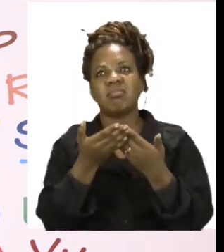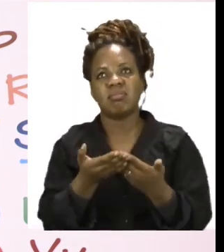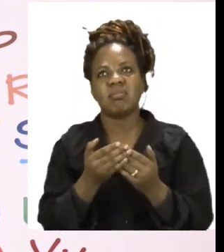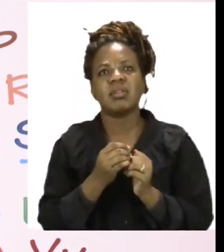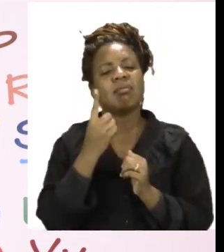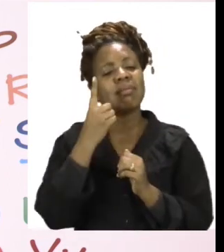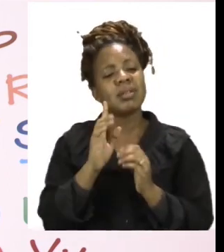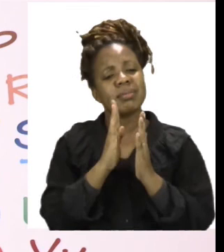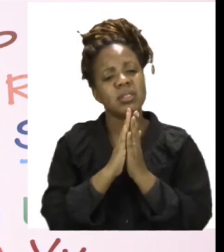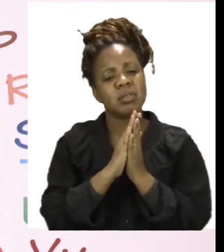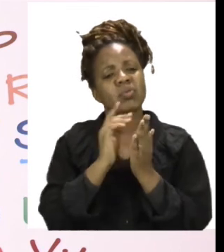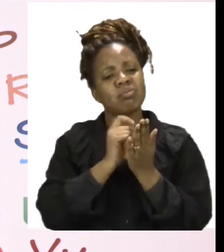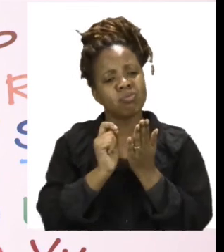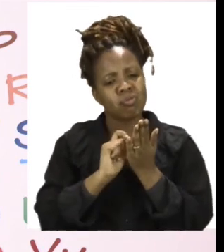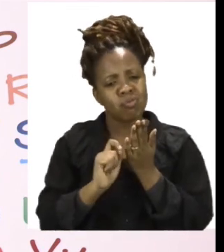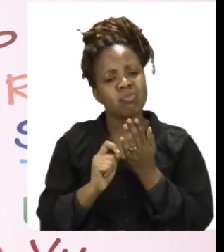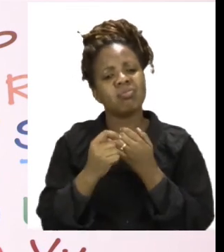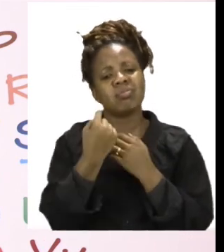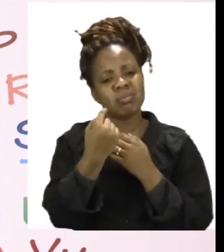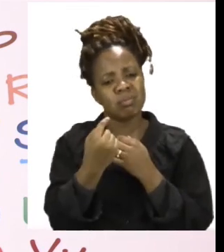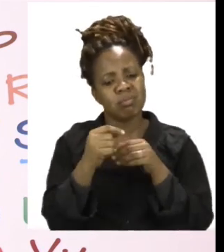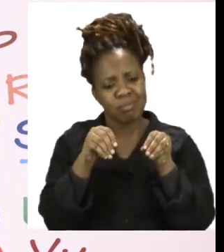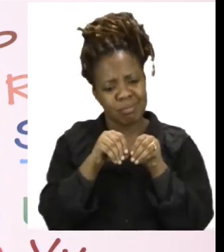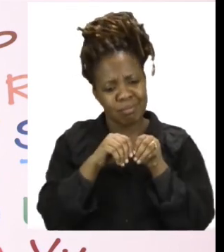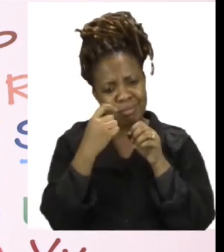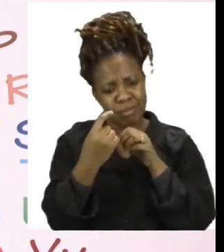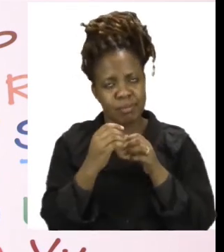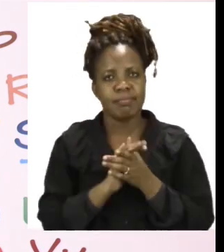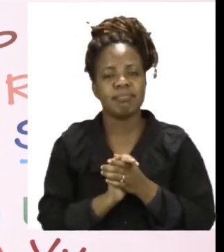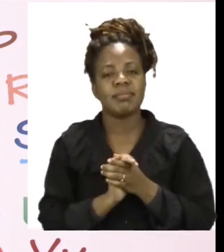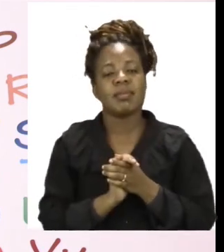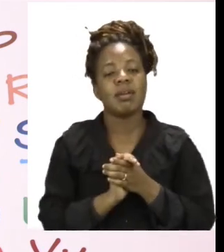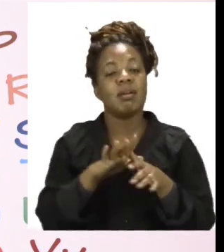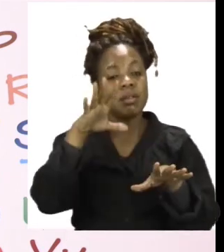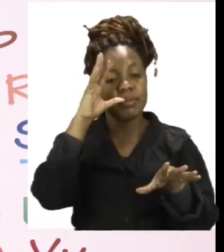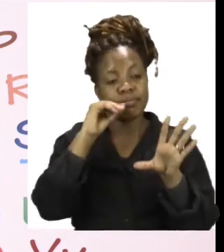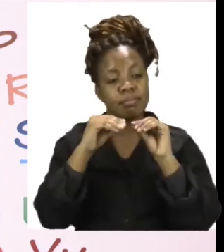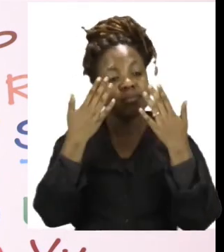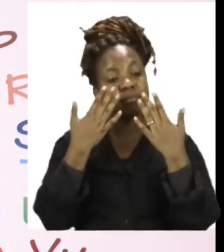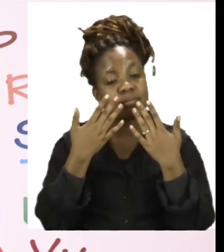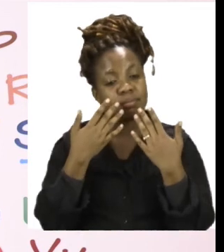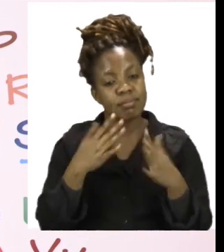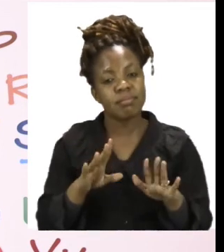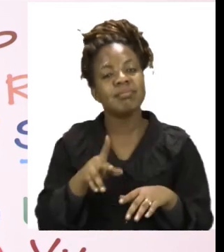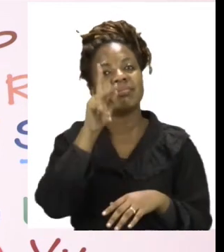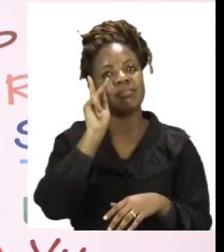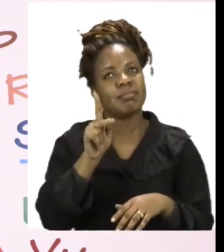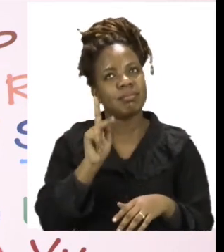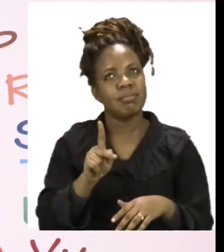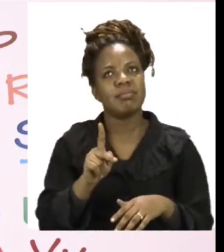exercise by yourself. Now that we're done, we need to sanitize. Remember,